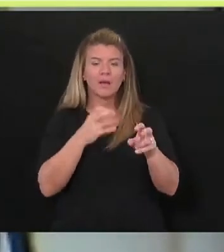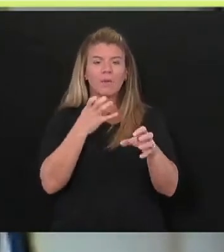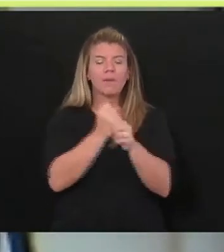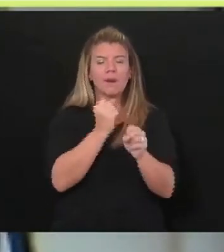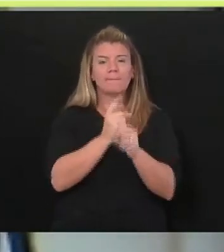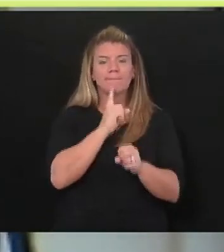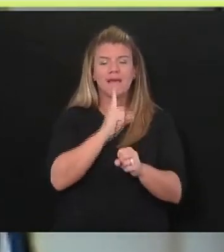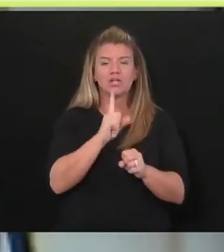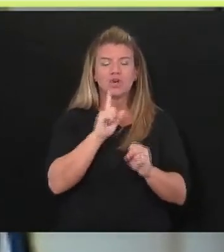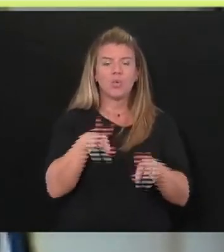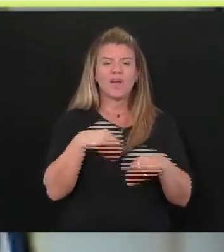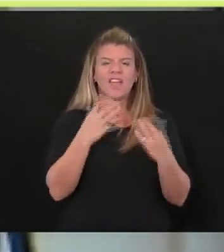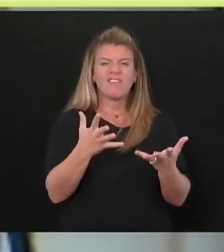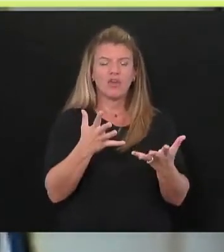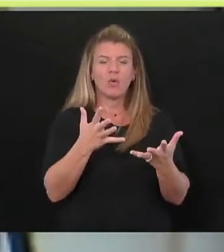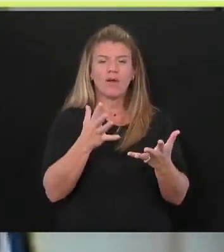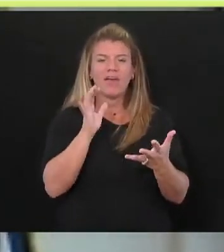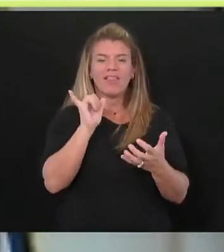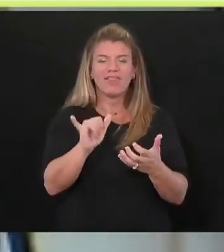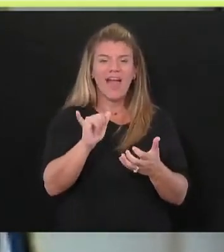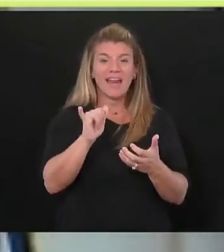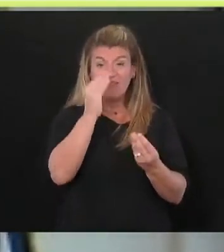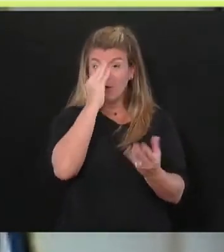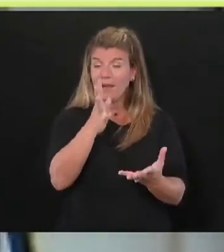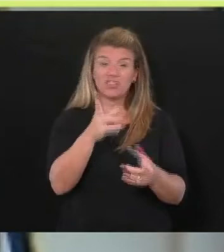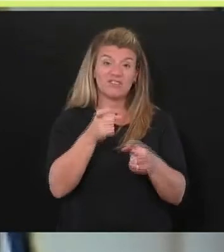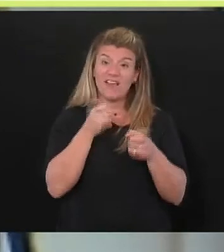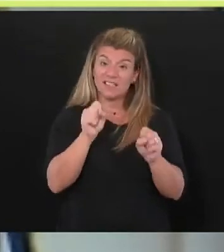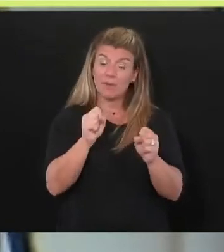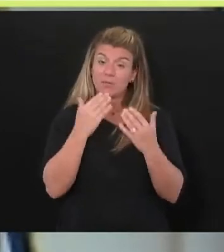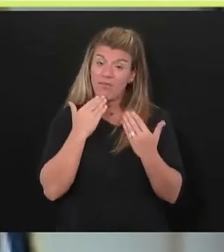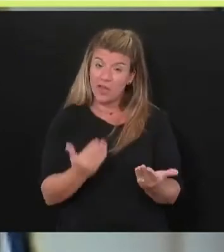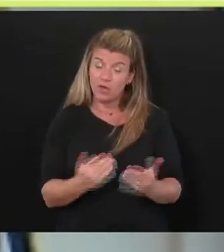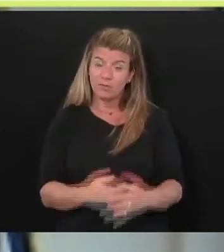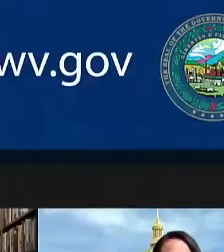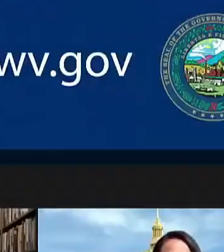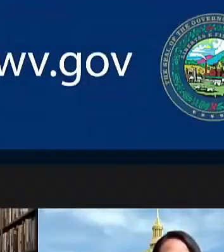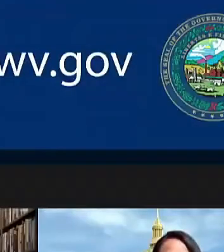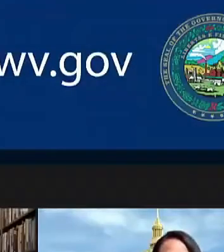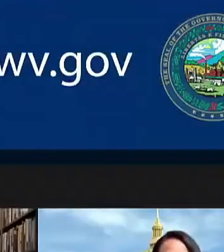that we give you that data as quickly as we can. So thank you.